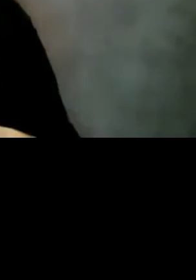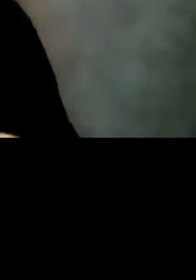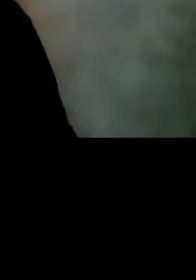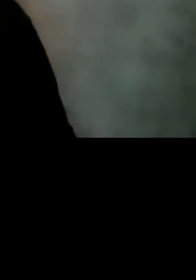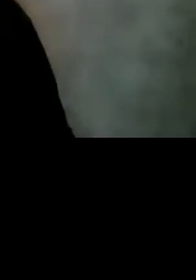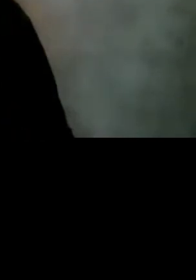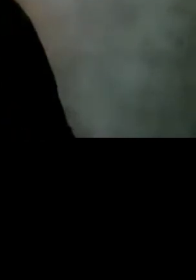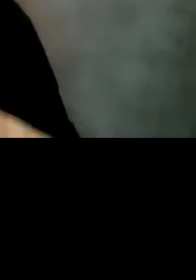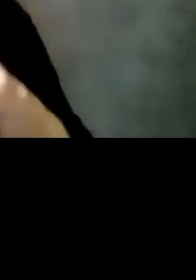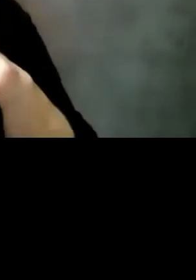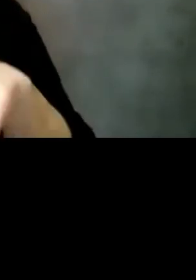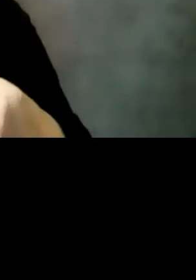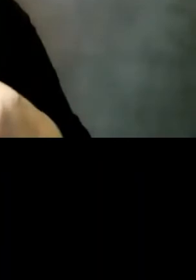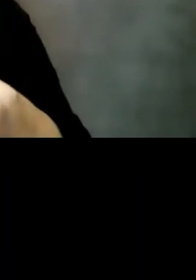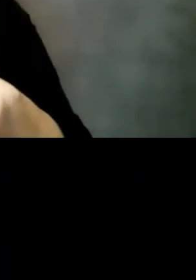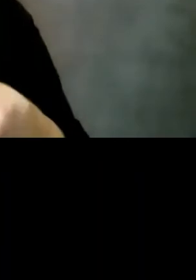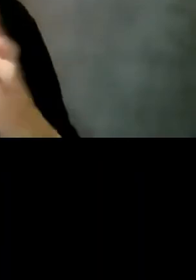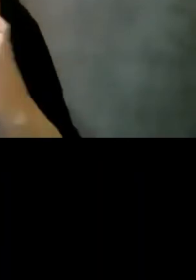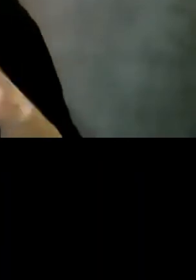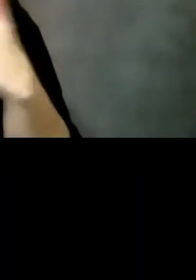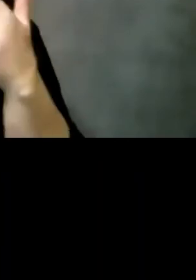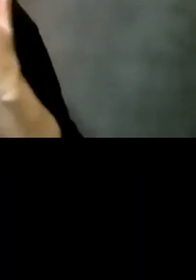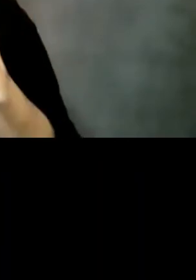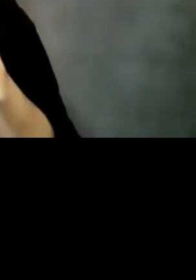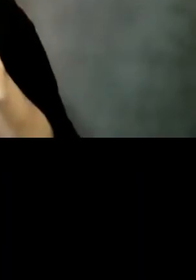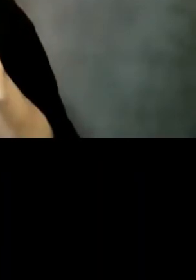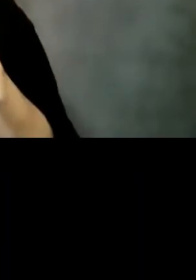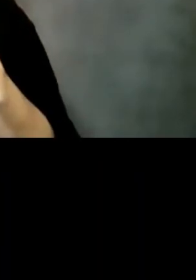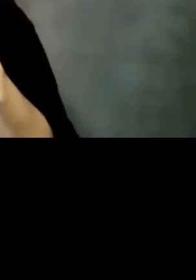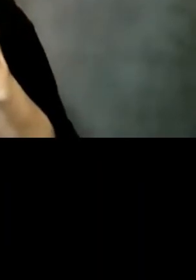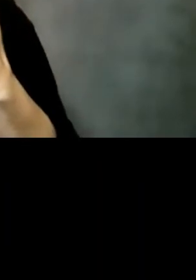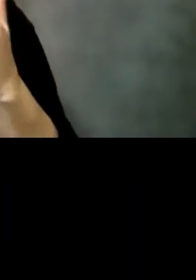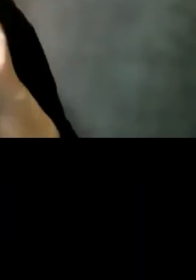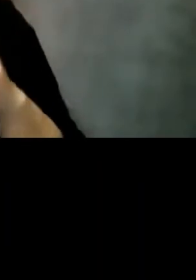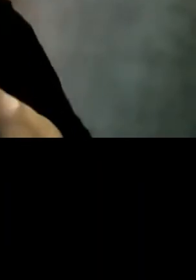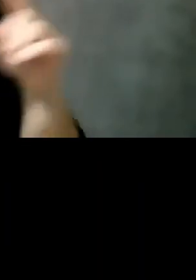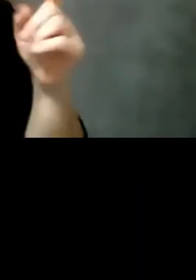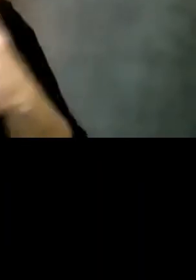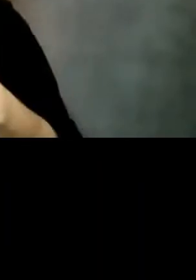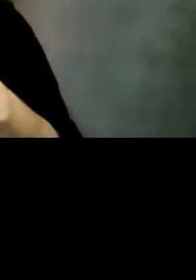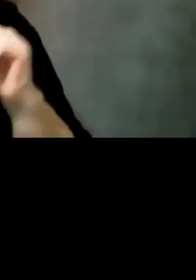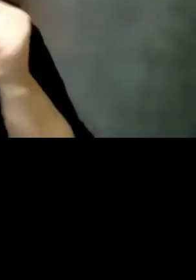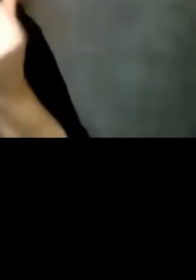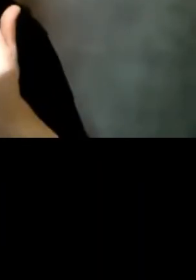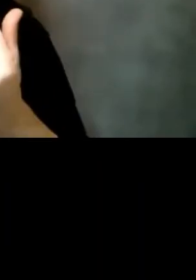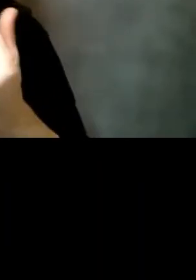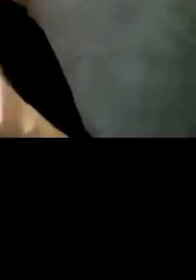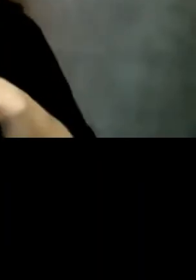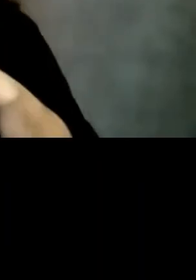want to take into account all the pre-existing differences between the treated group and the control group in what kind of students they